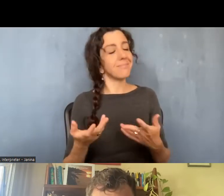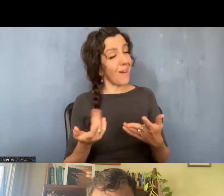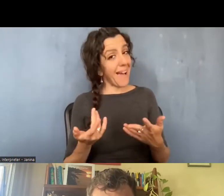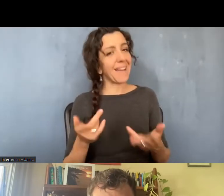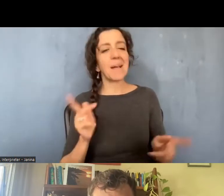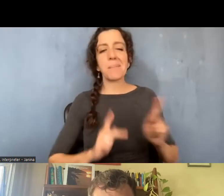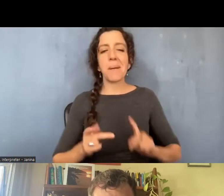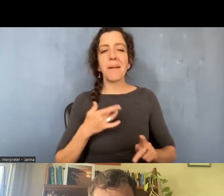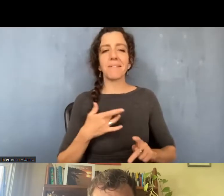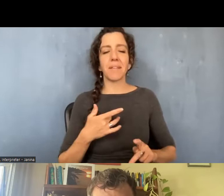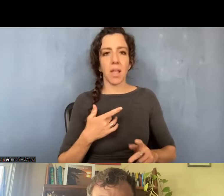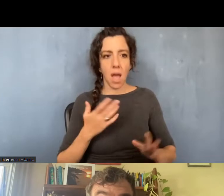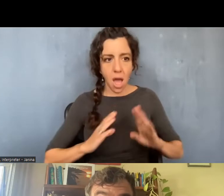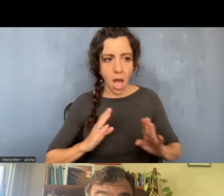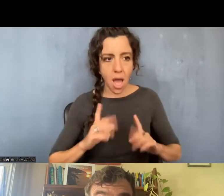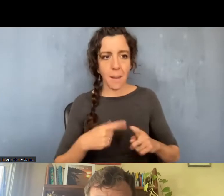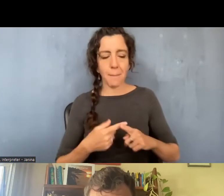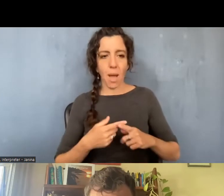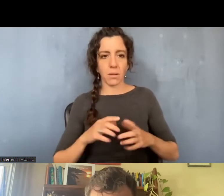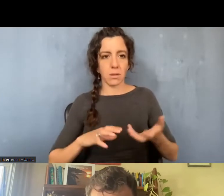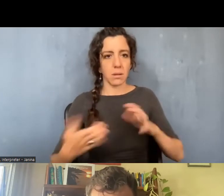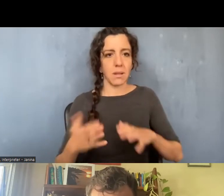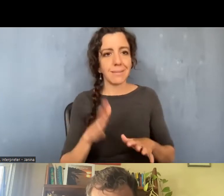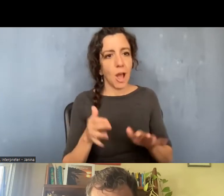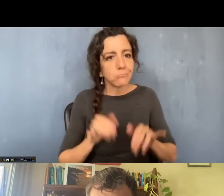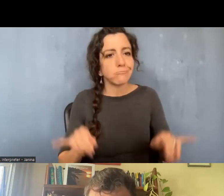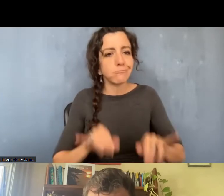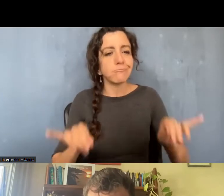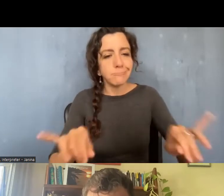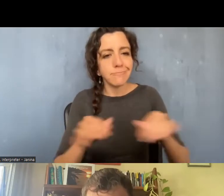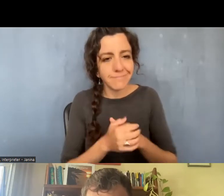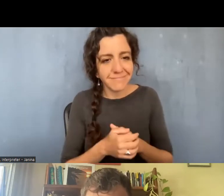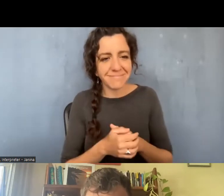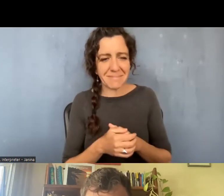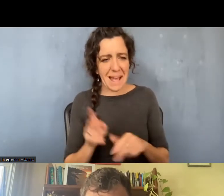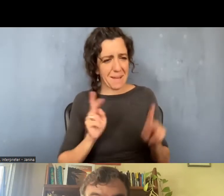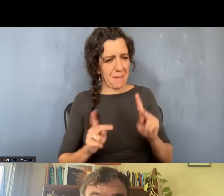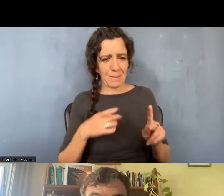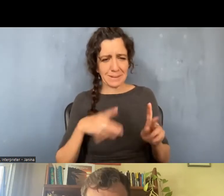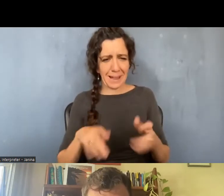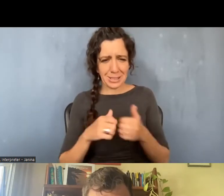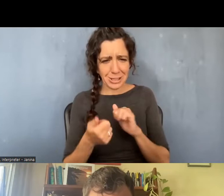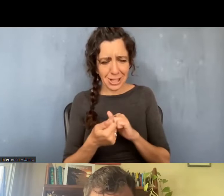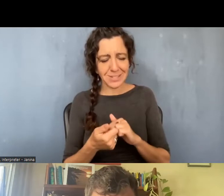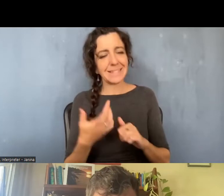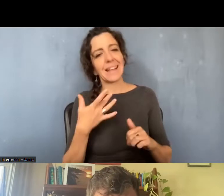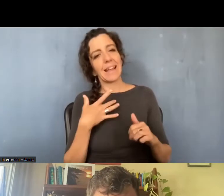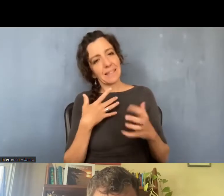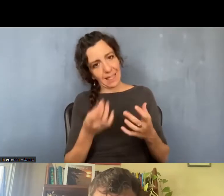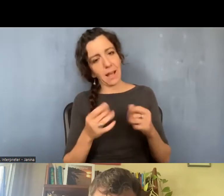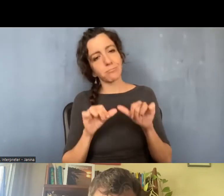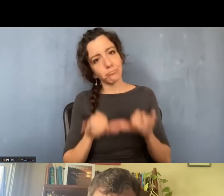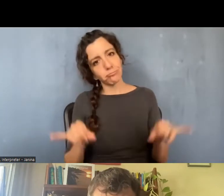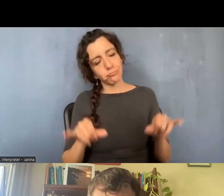to their routine and have established patterns in their lives that are consistent, predictable, and known. They